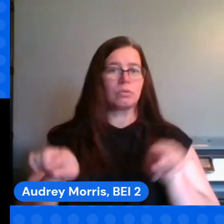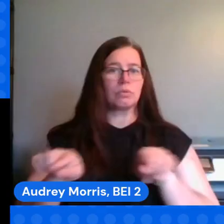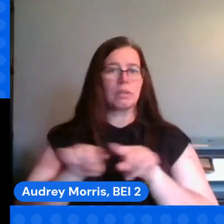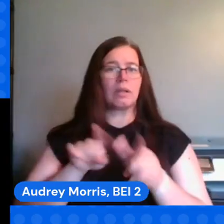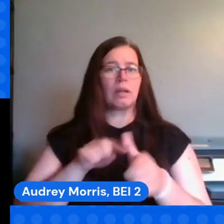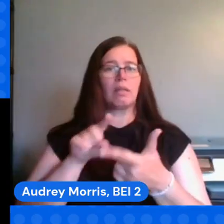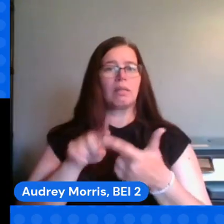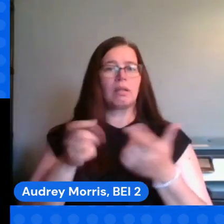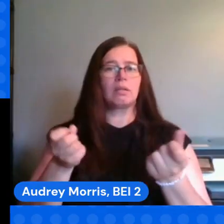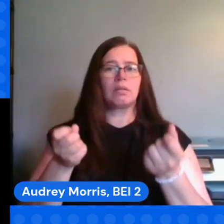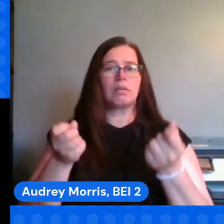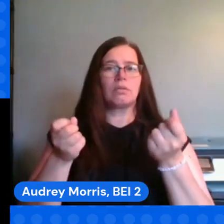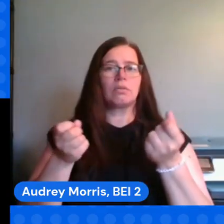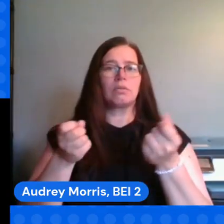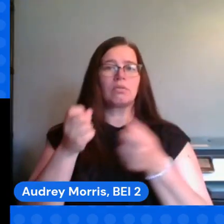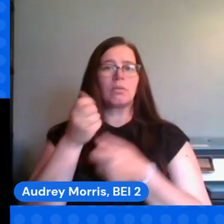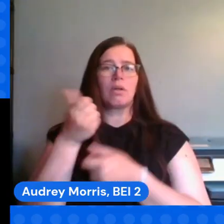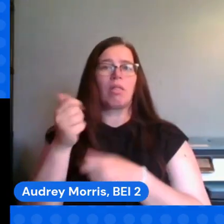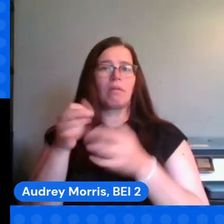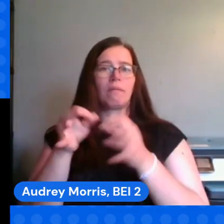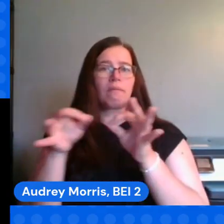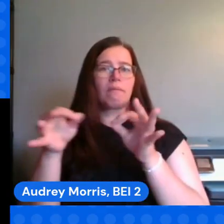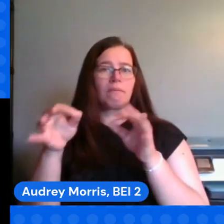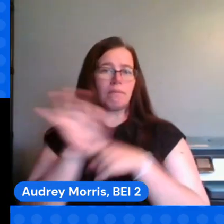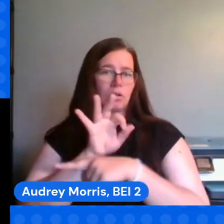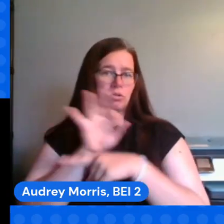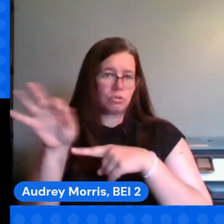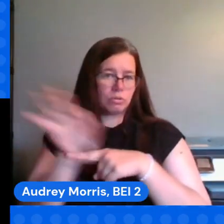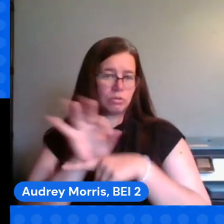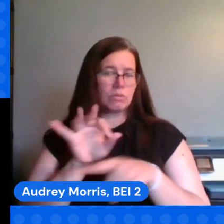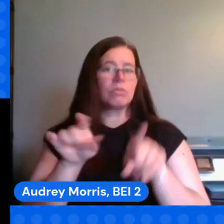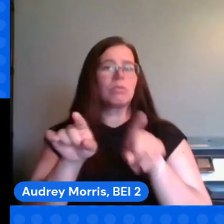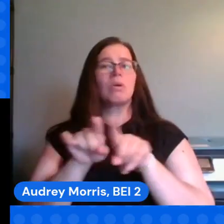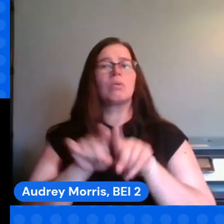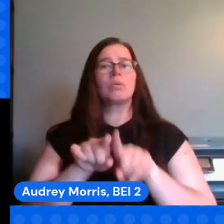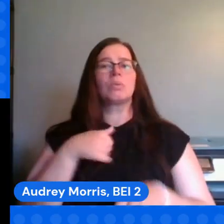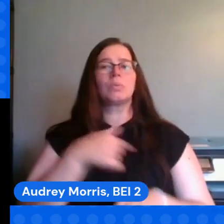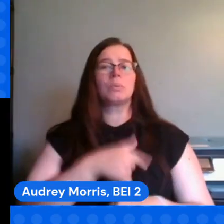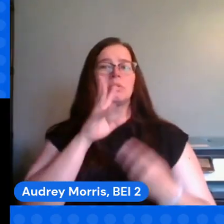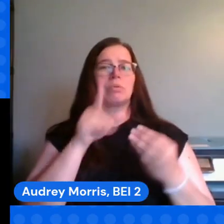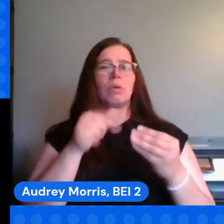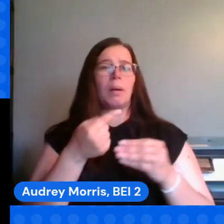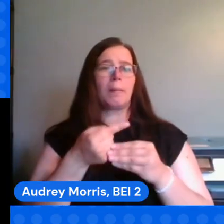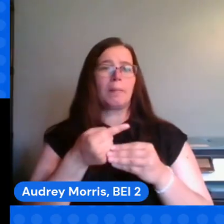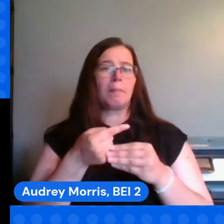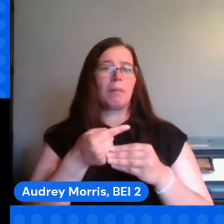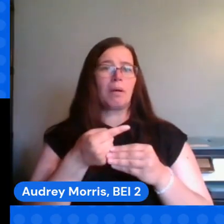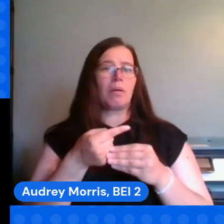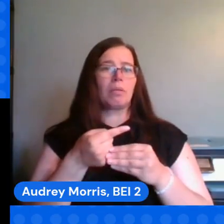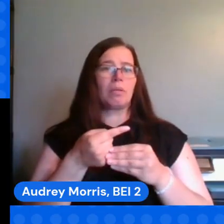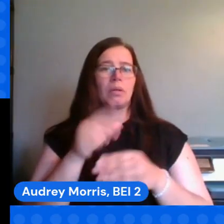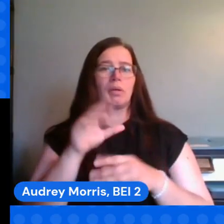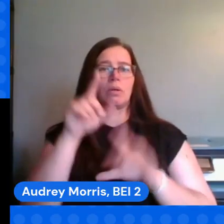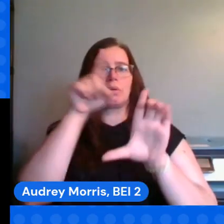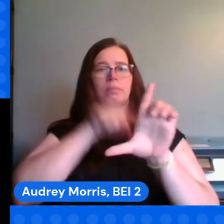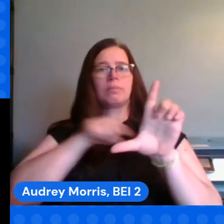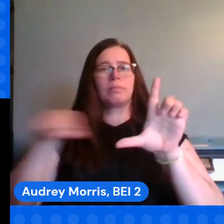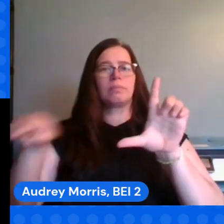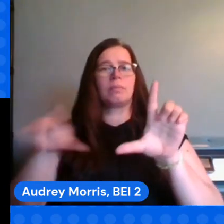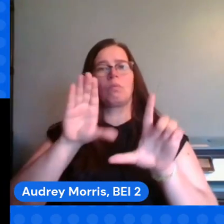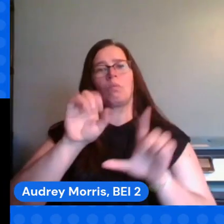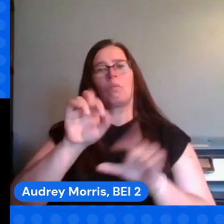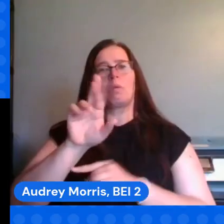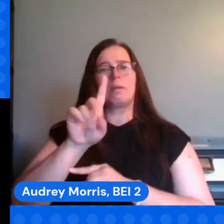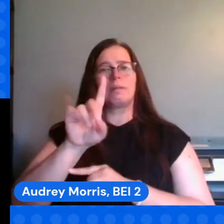glide function. And so in this, we also talk through the coordinate plane, so the X and